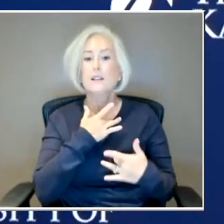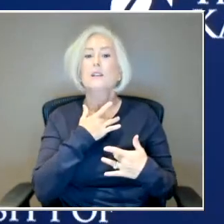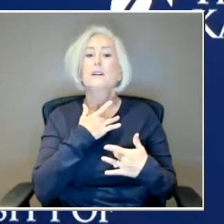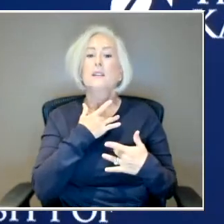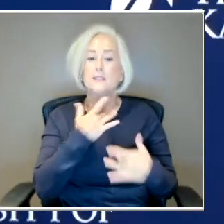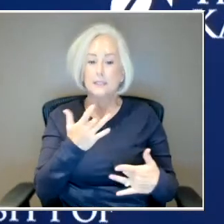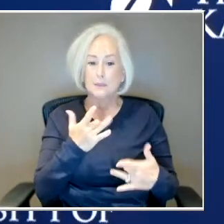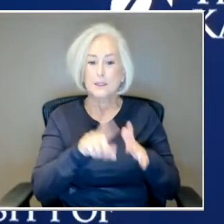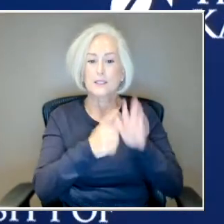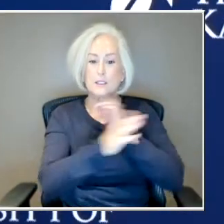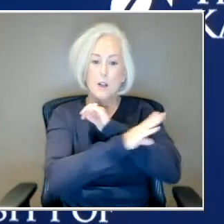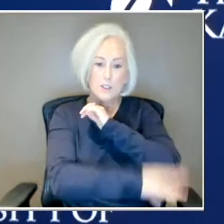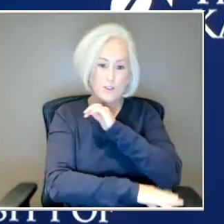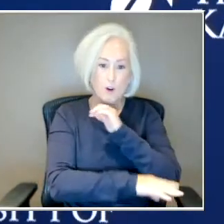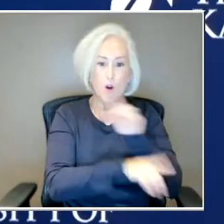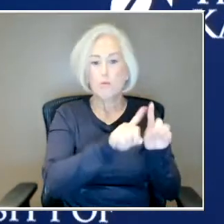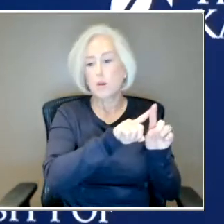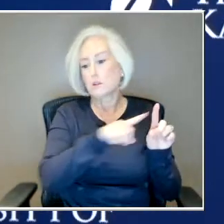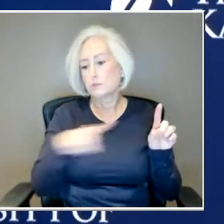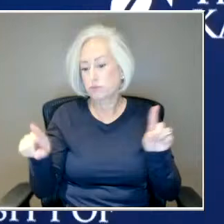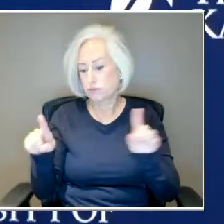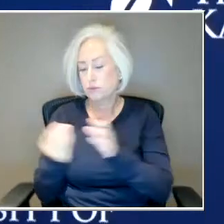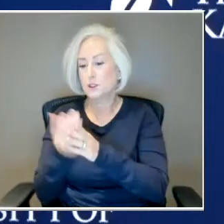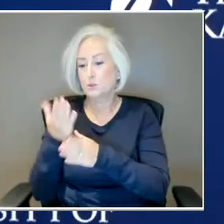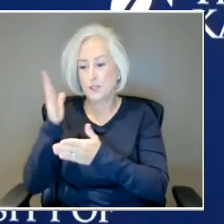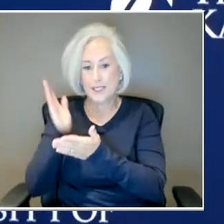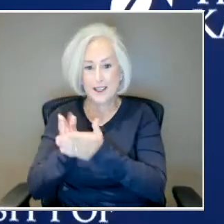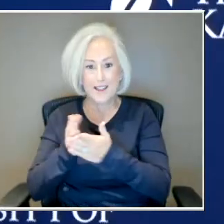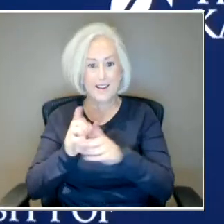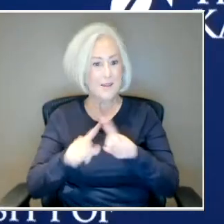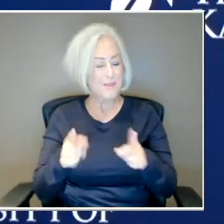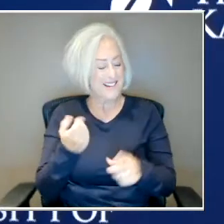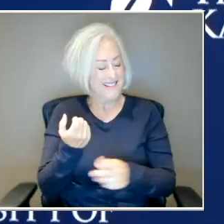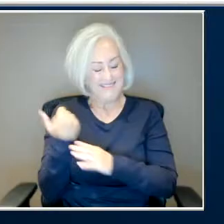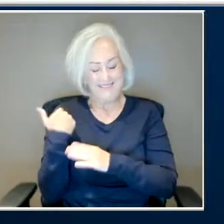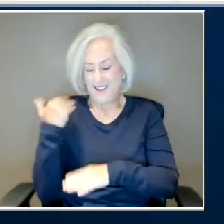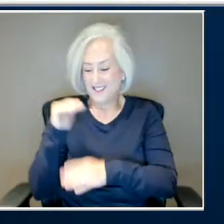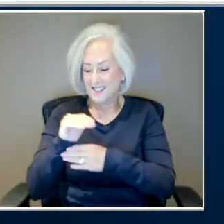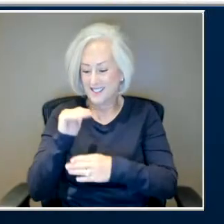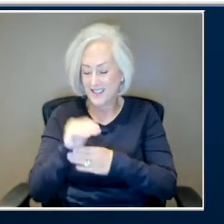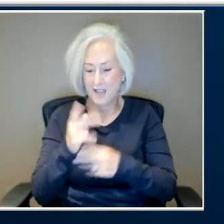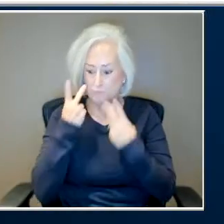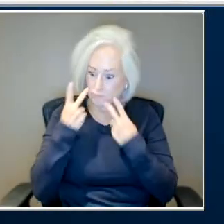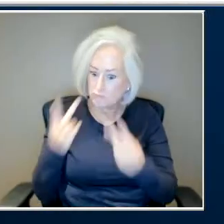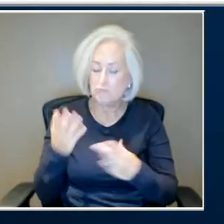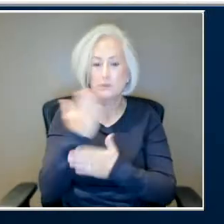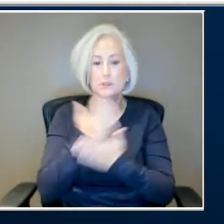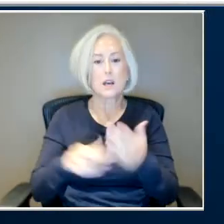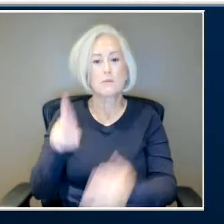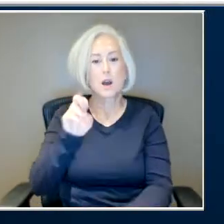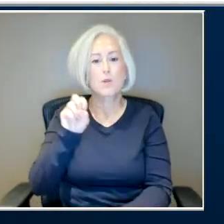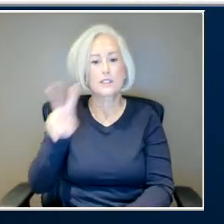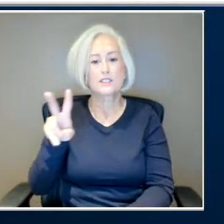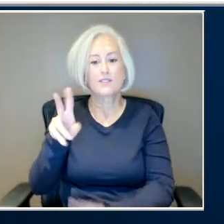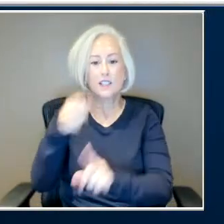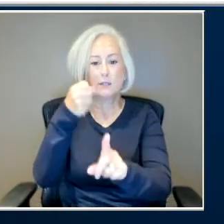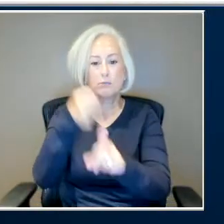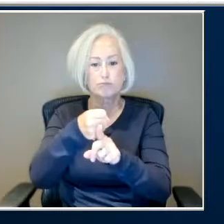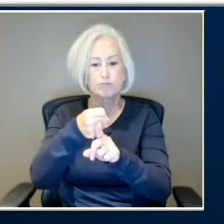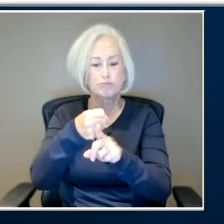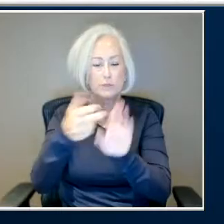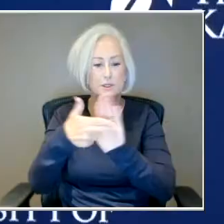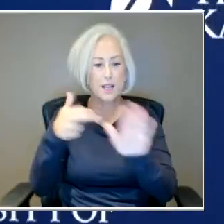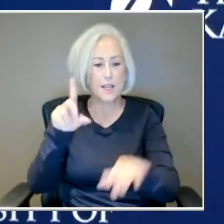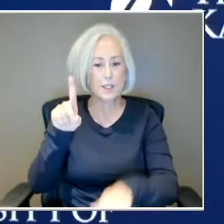I worked last night and we're already seeing a few cases of RSV trickle in. What are those symptoms? How do they differ from flu symptoms? Yeah,